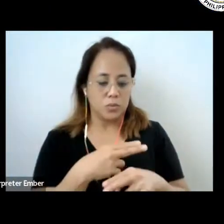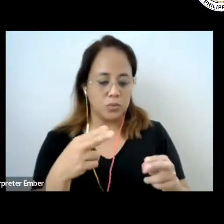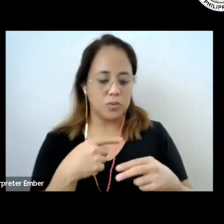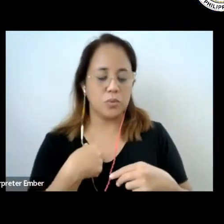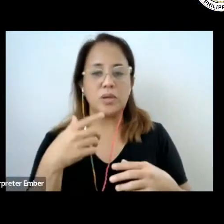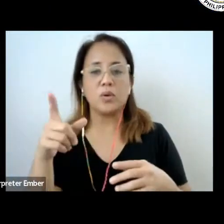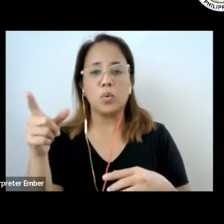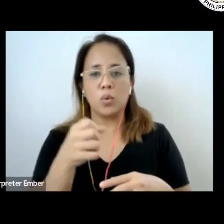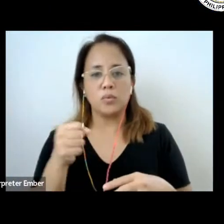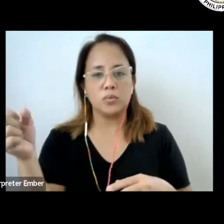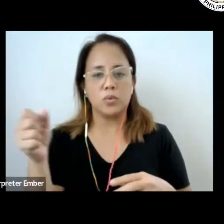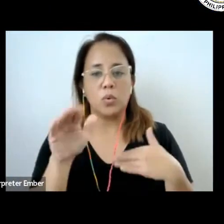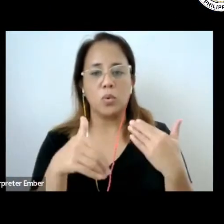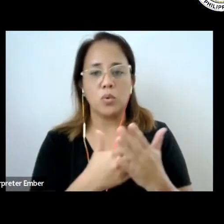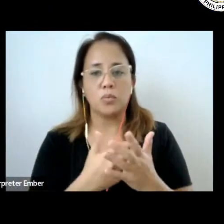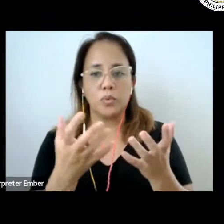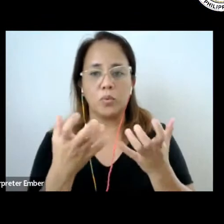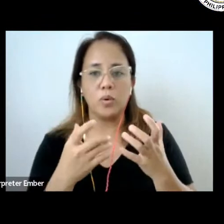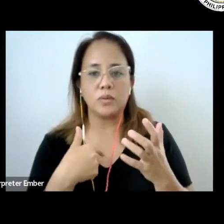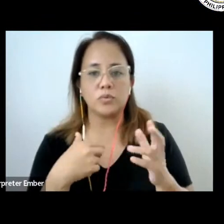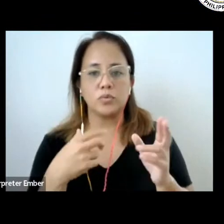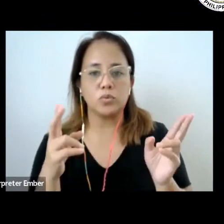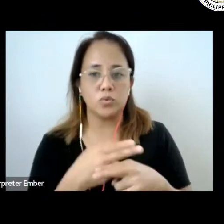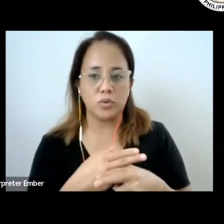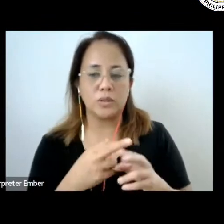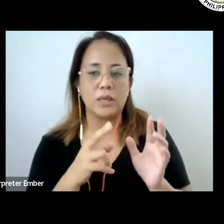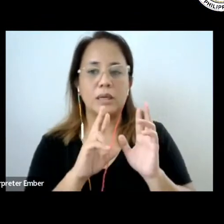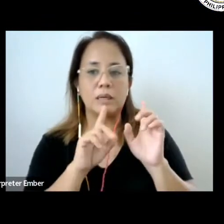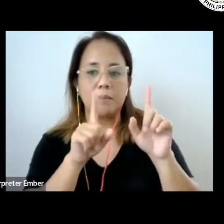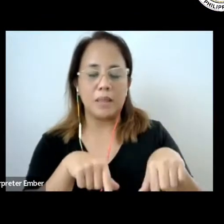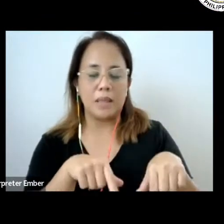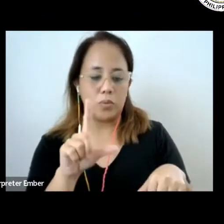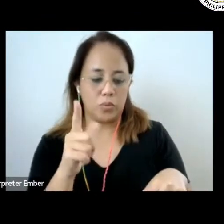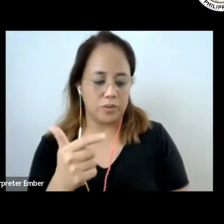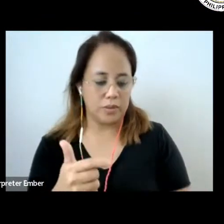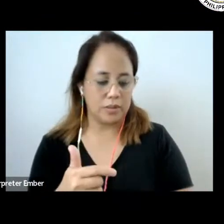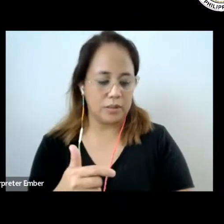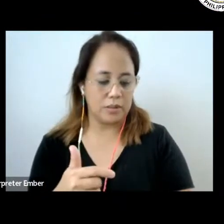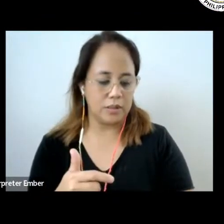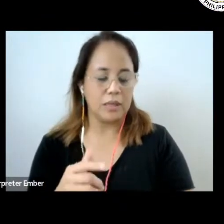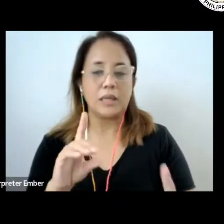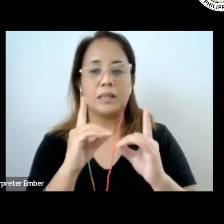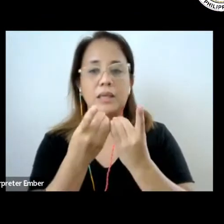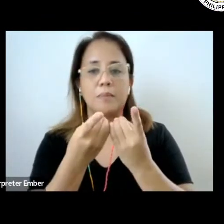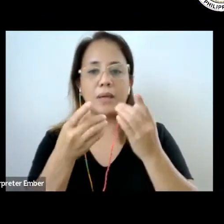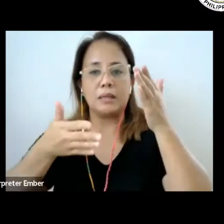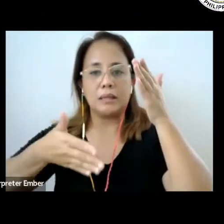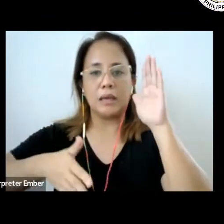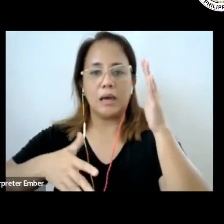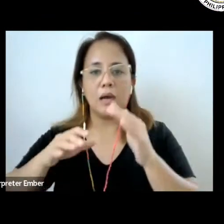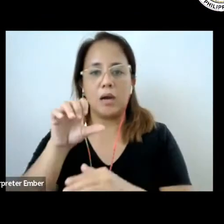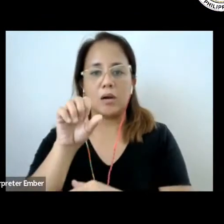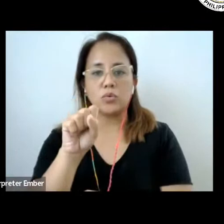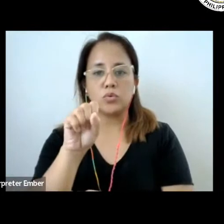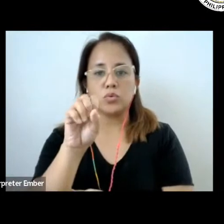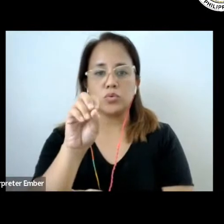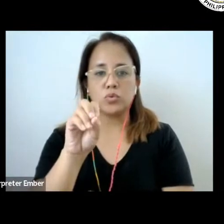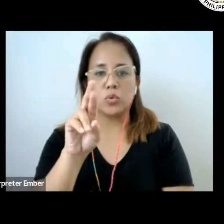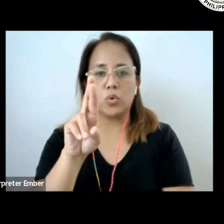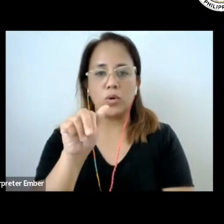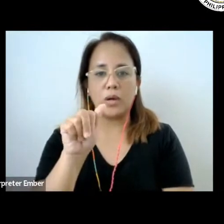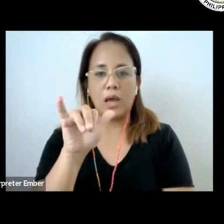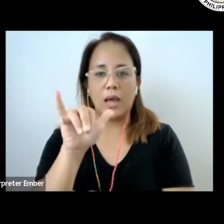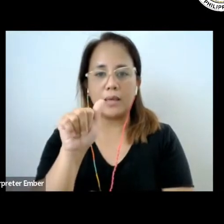We just want brief reply, your brief statements. DepEd Carr, Dr. Soraya